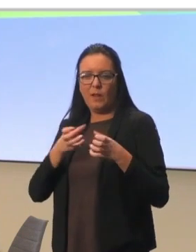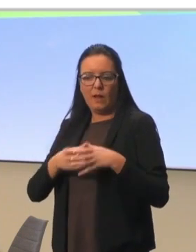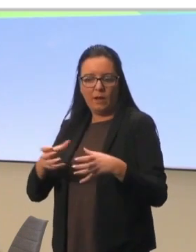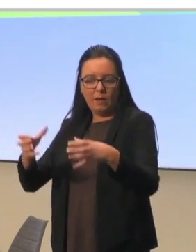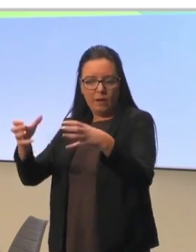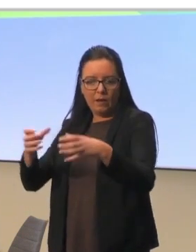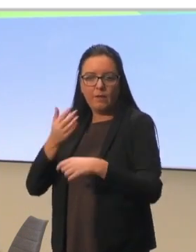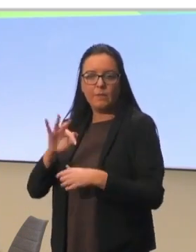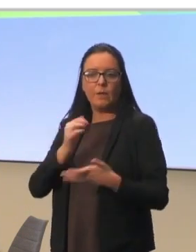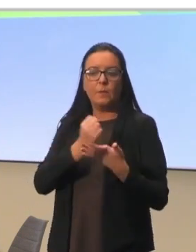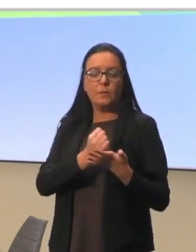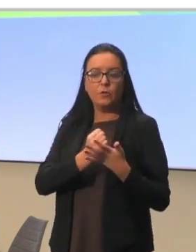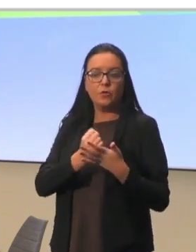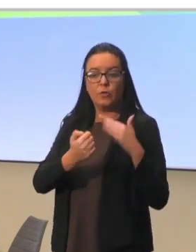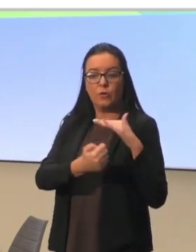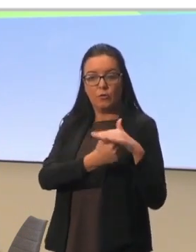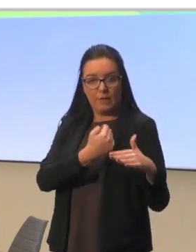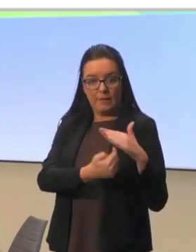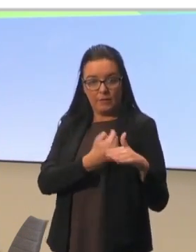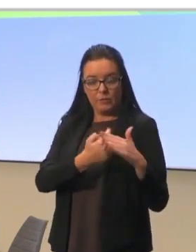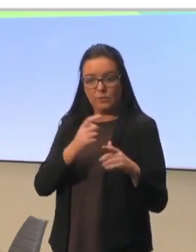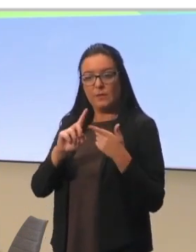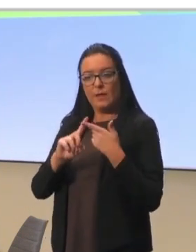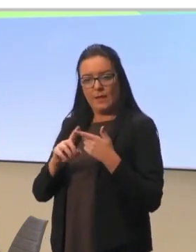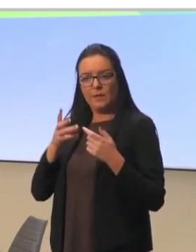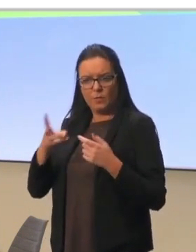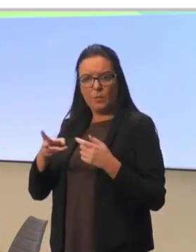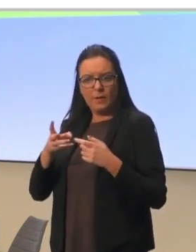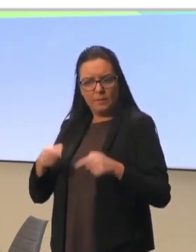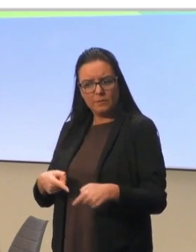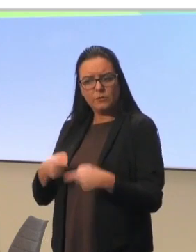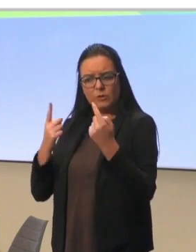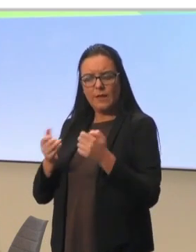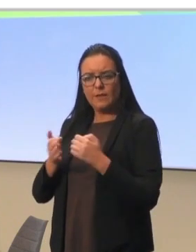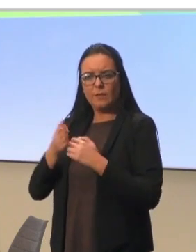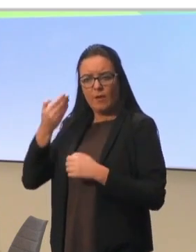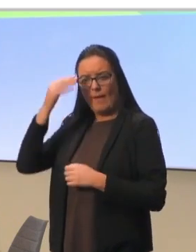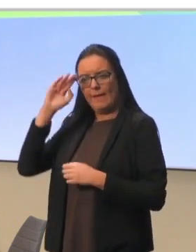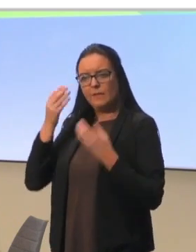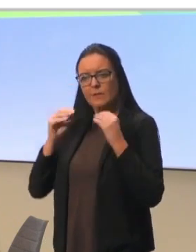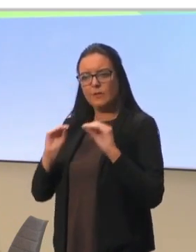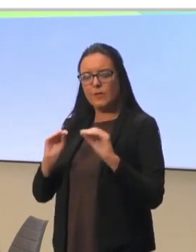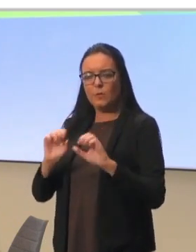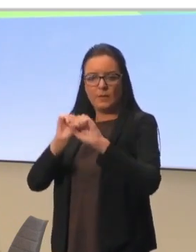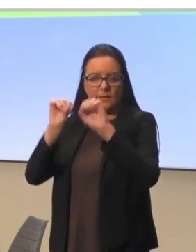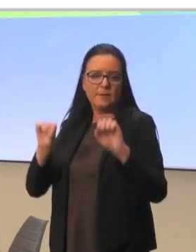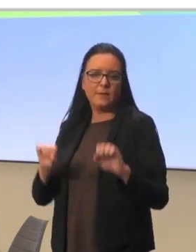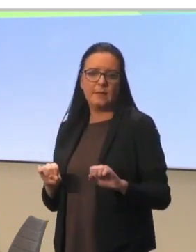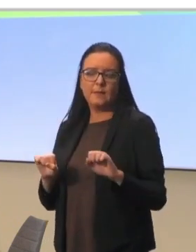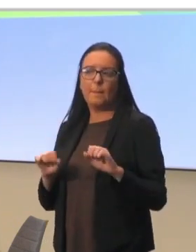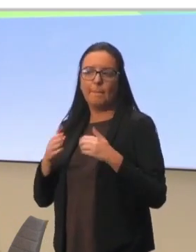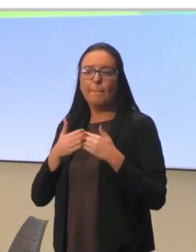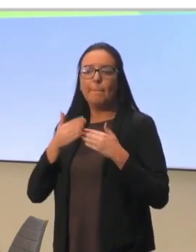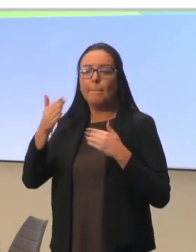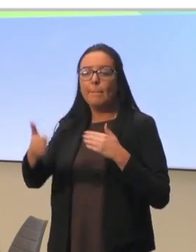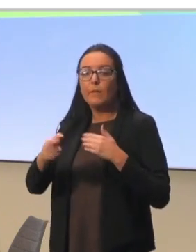from the refugee cohort coming into the country will remain a challenge for the Irish educational system in the years ahead. So, be it REALT